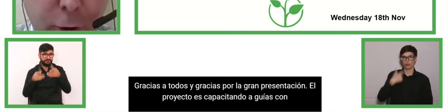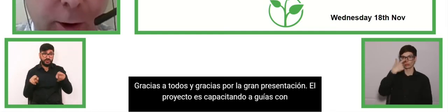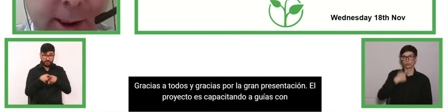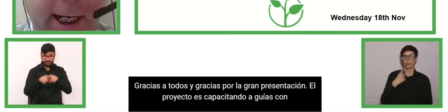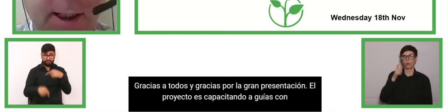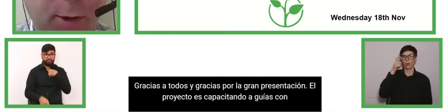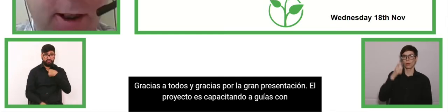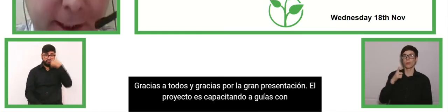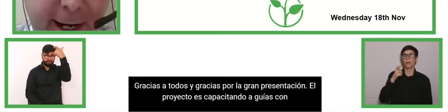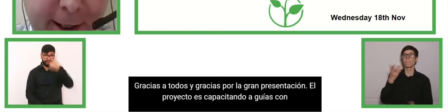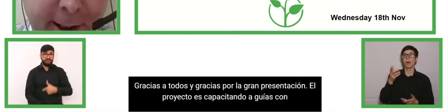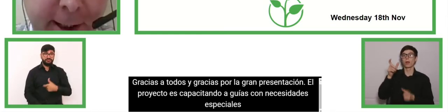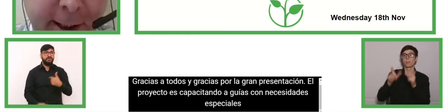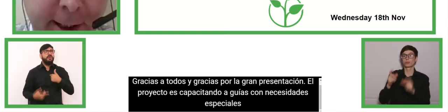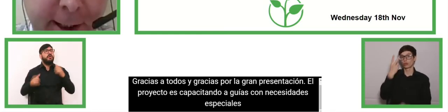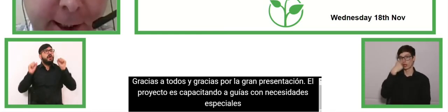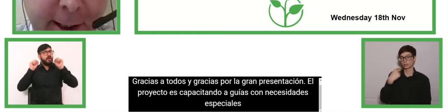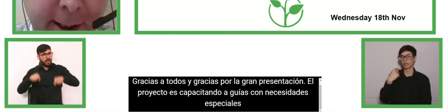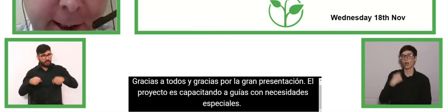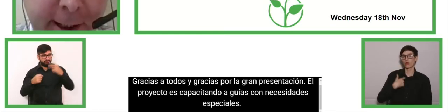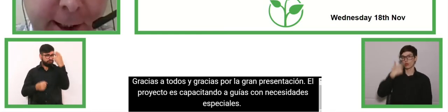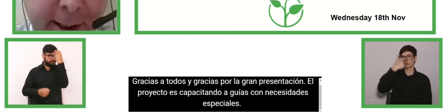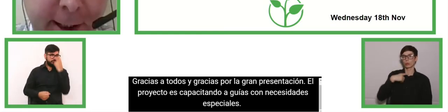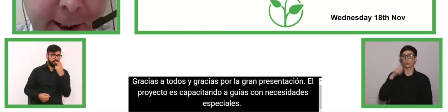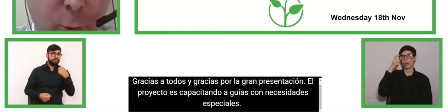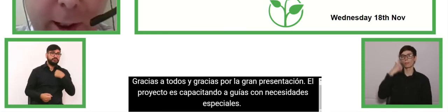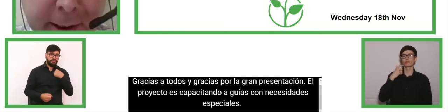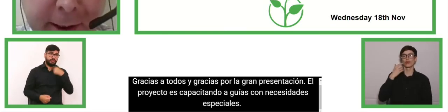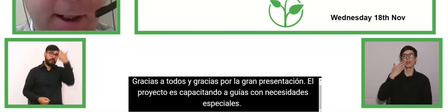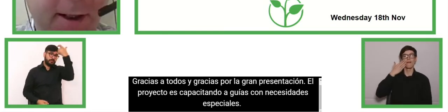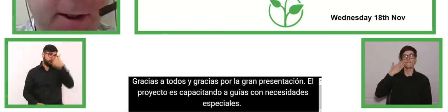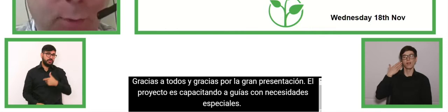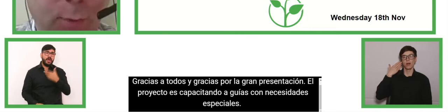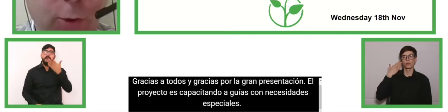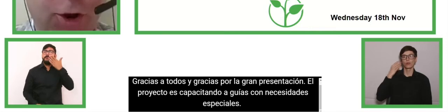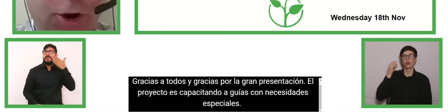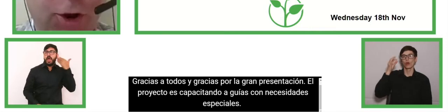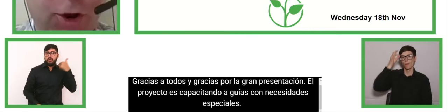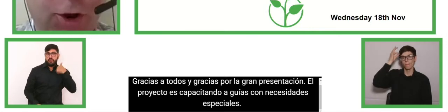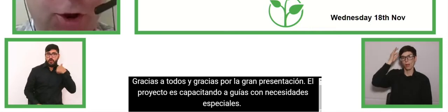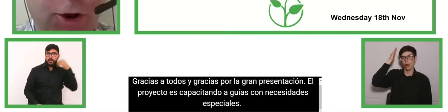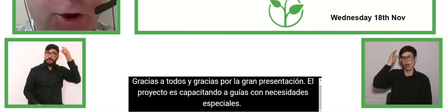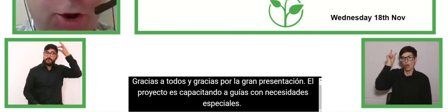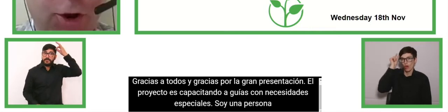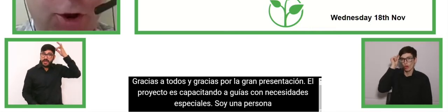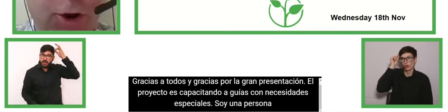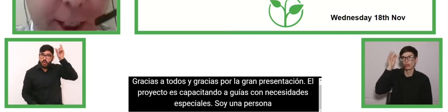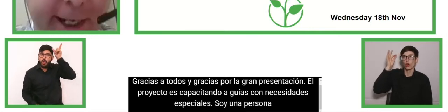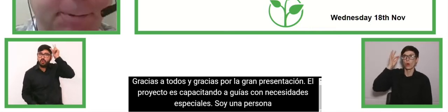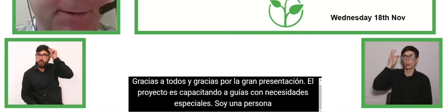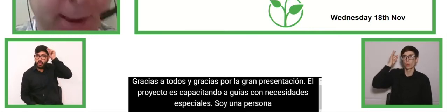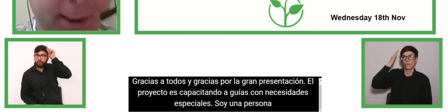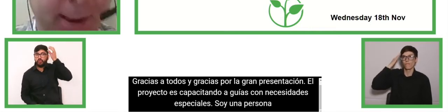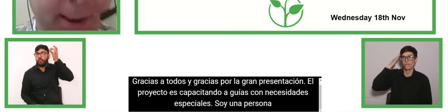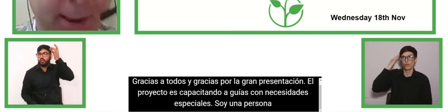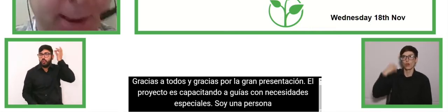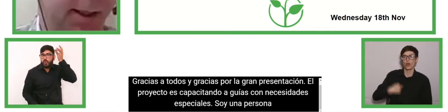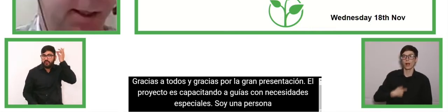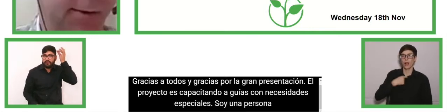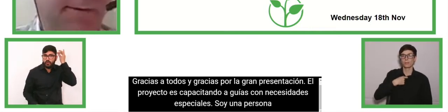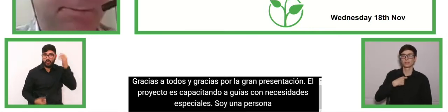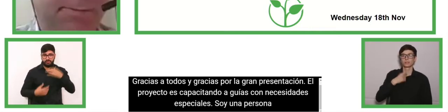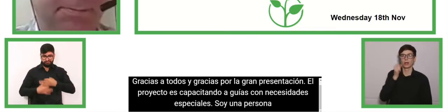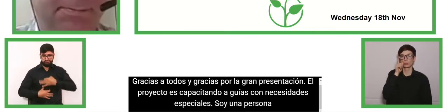with short dark blonde hair and wearing a blue shirt and a jacket. Next